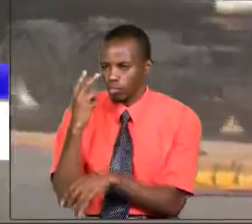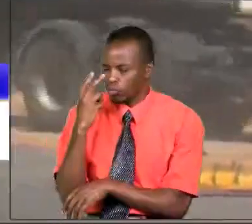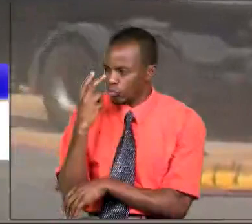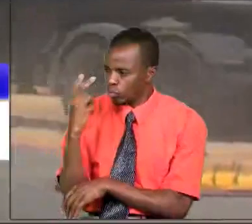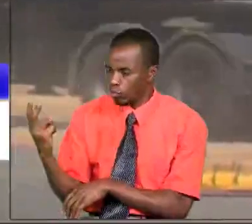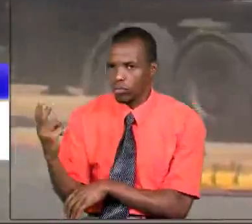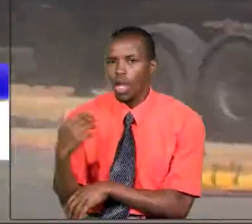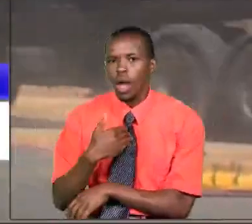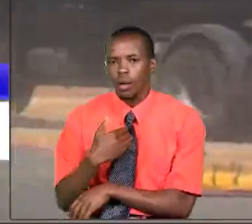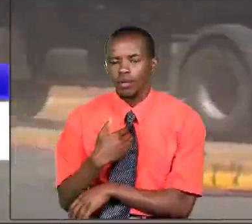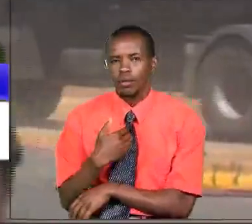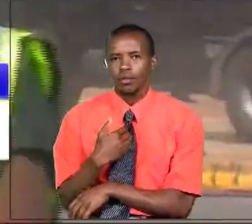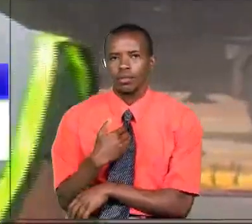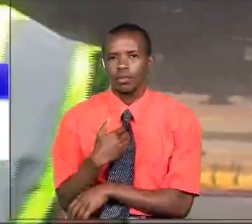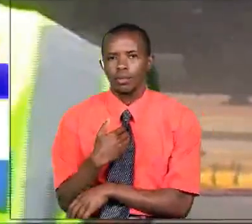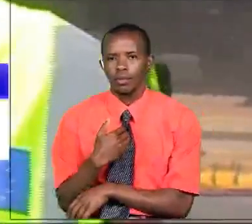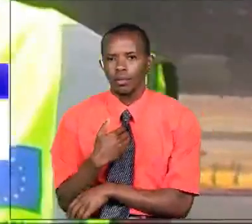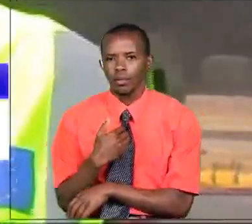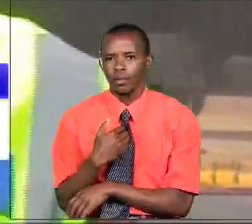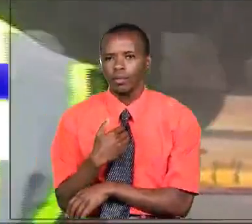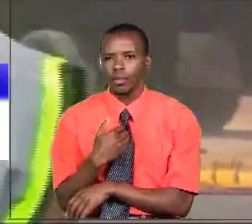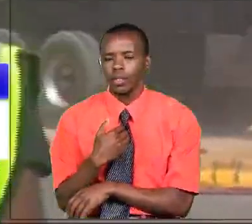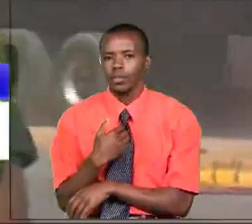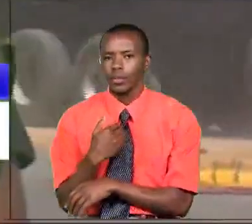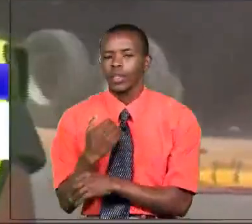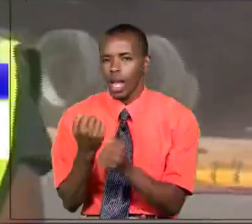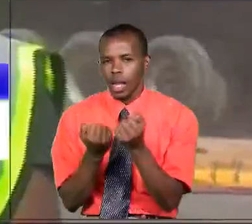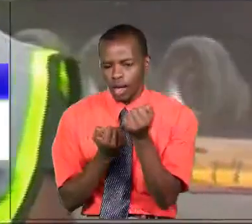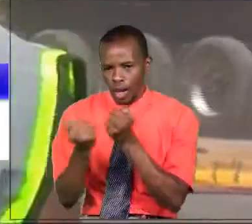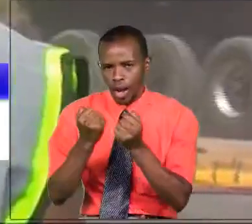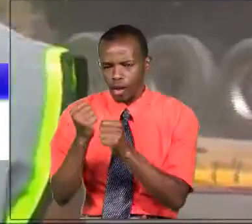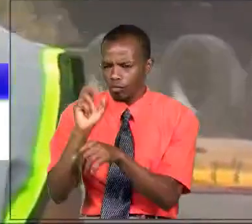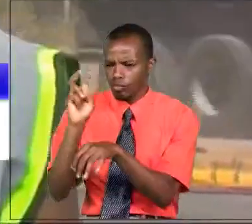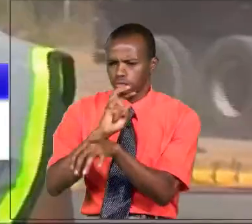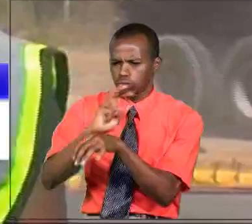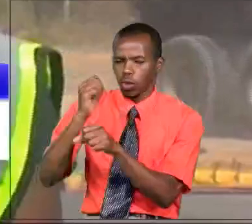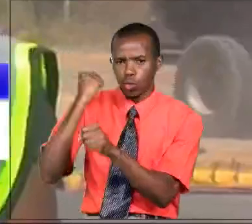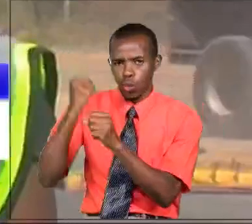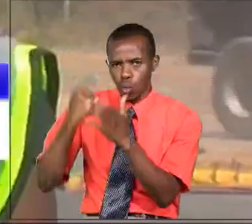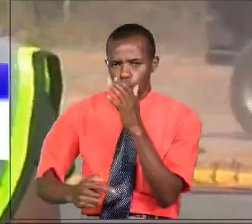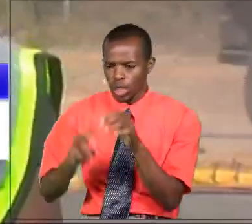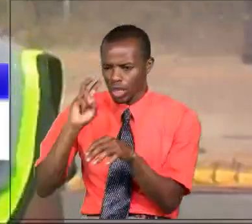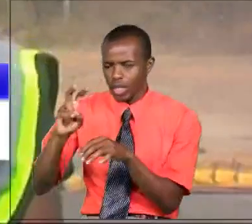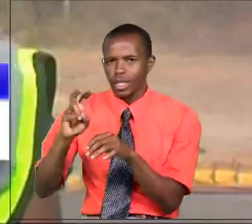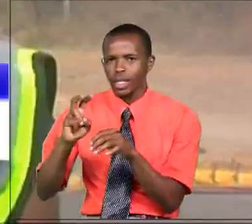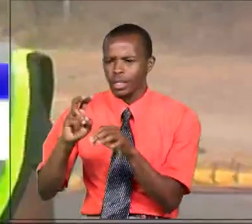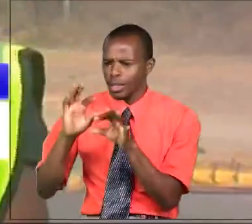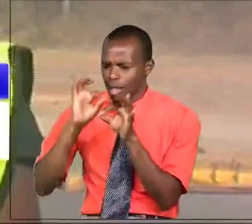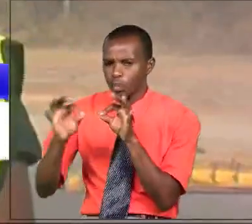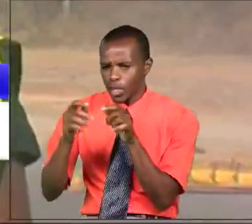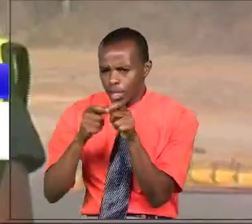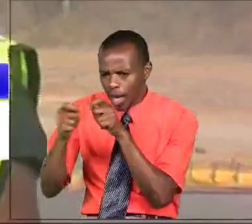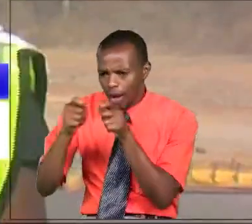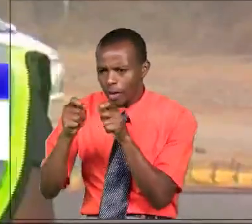also have our motor vehicle inspectors. What they are doing, they are checking the speed governors that are